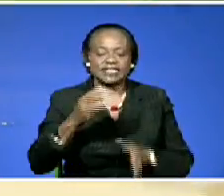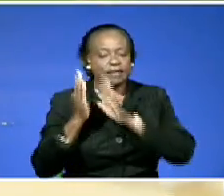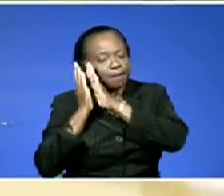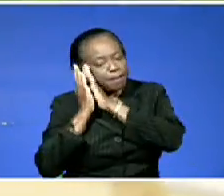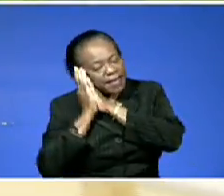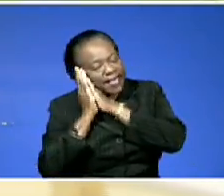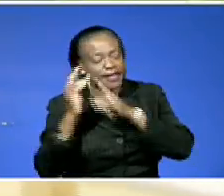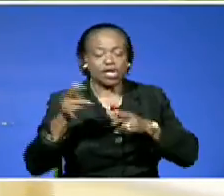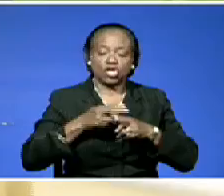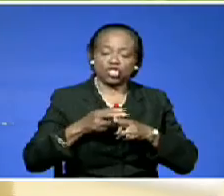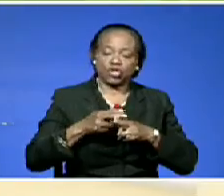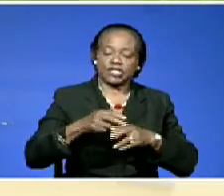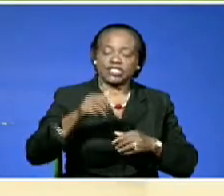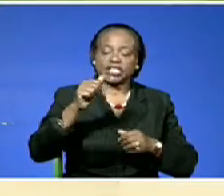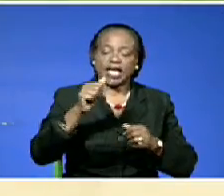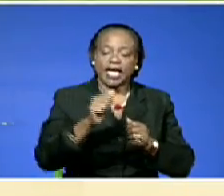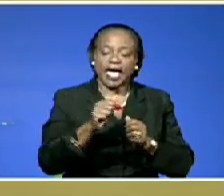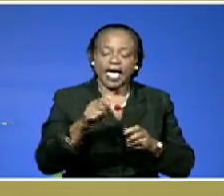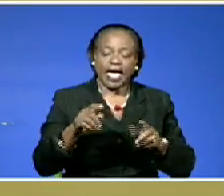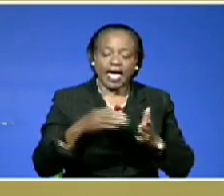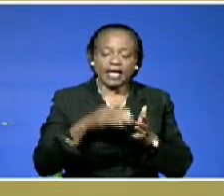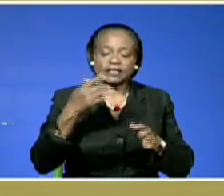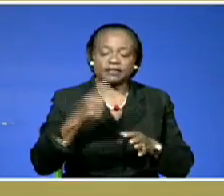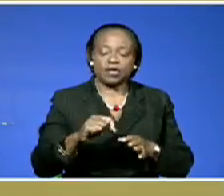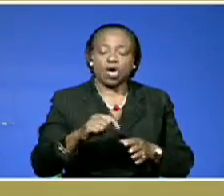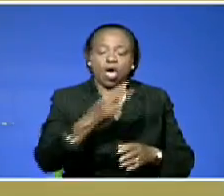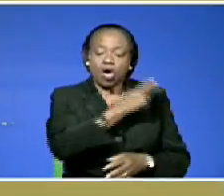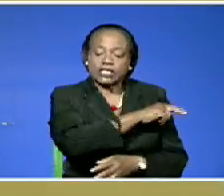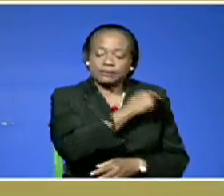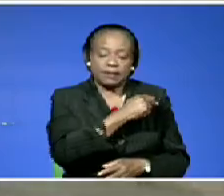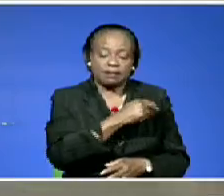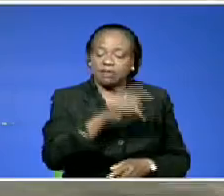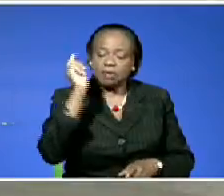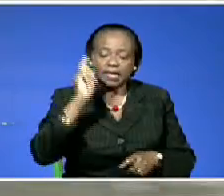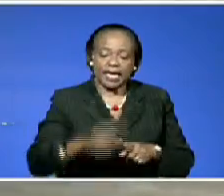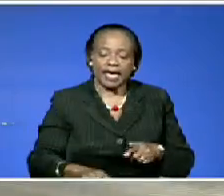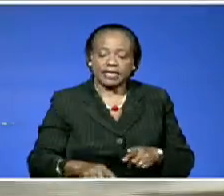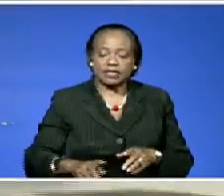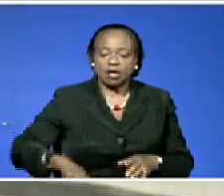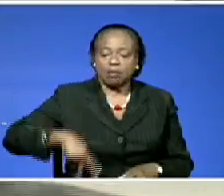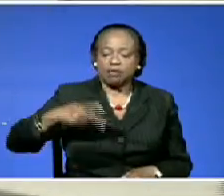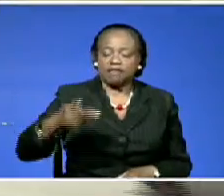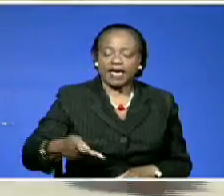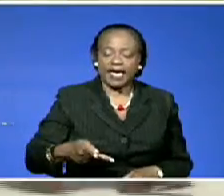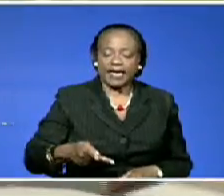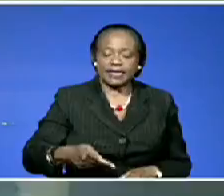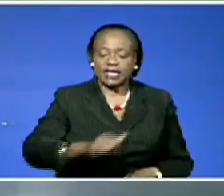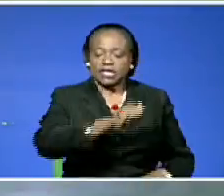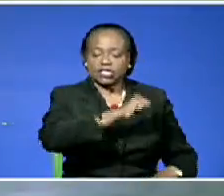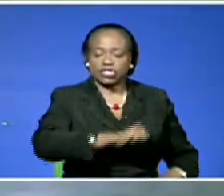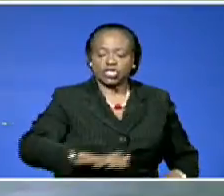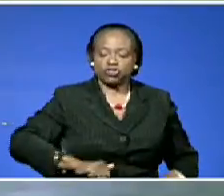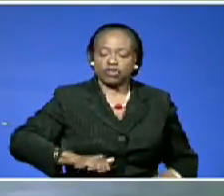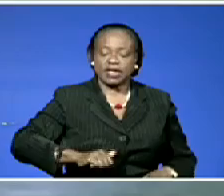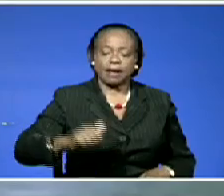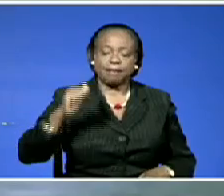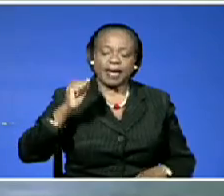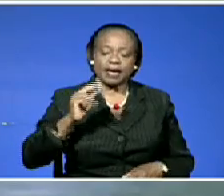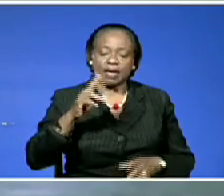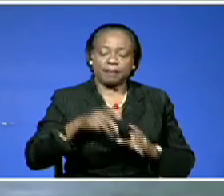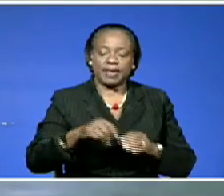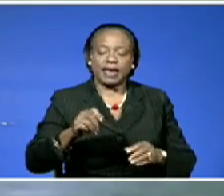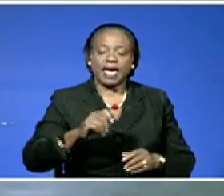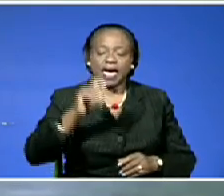has impacted the facility's ability to provide surgeries, caused a backup in ambulance services, and is making it